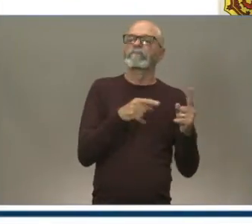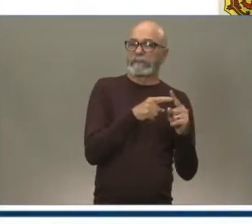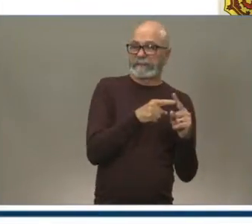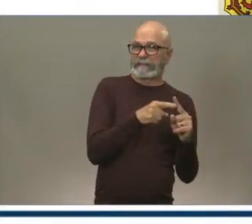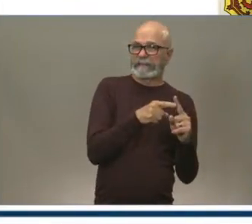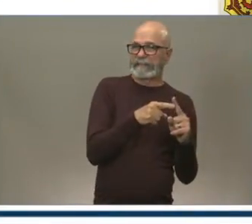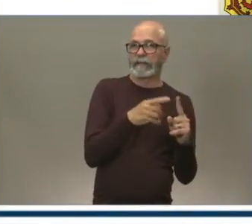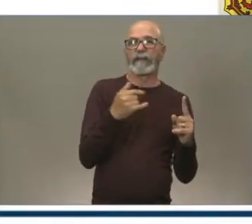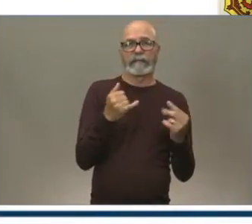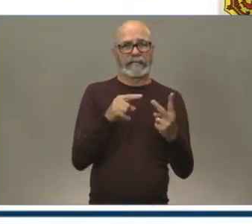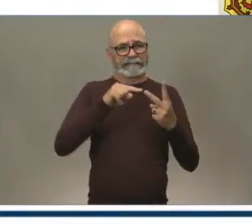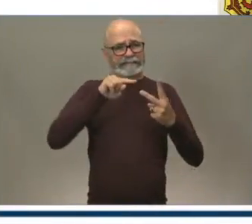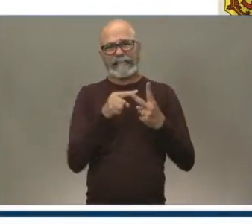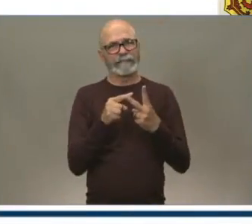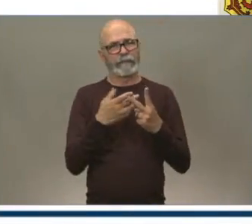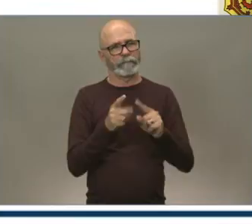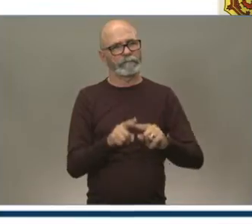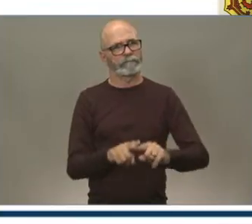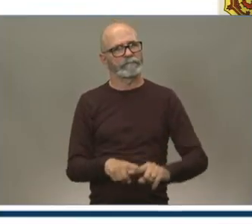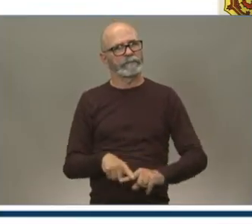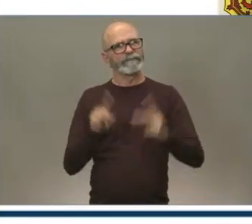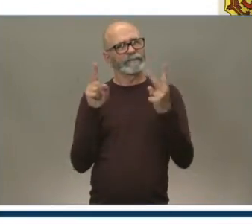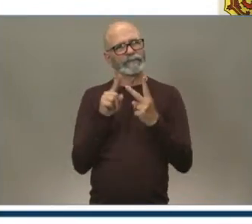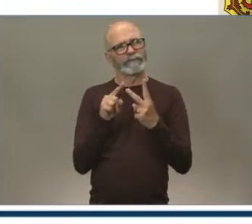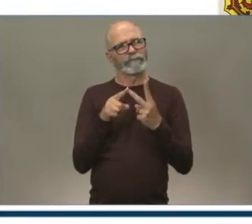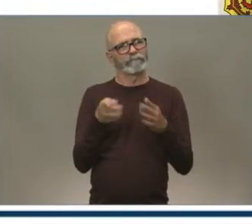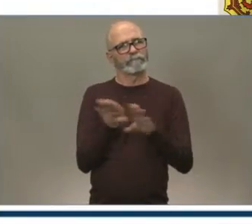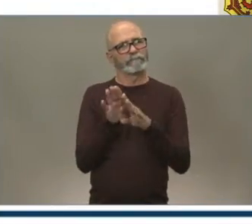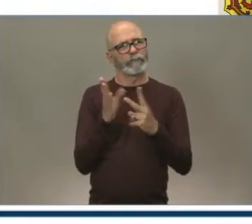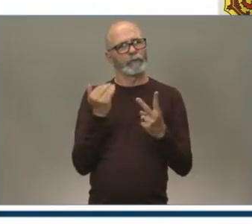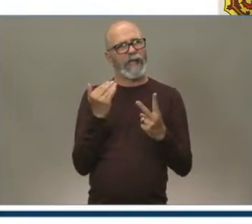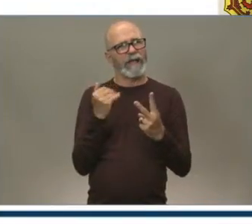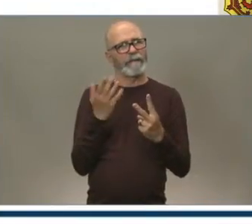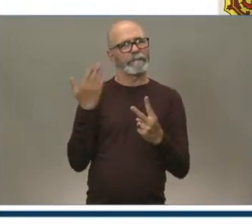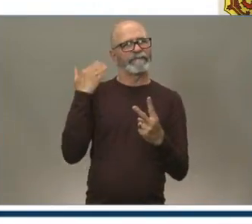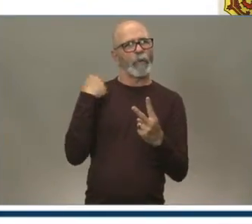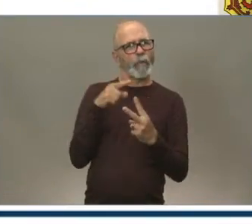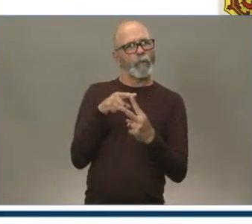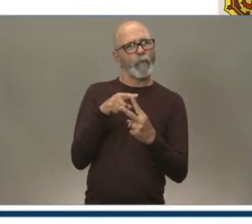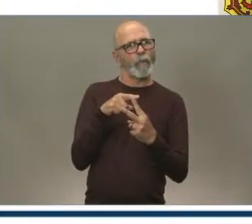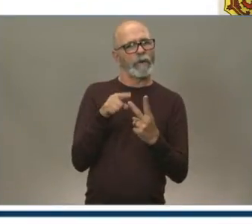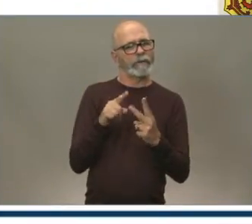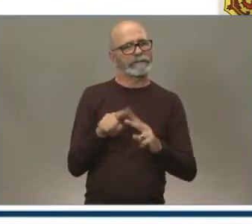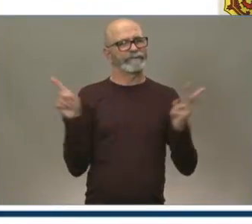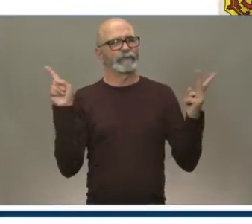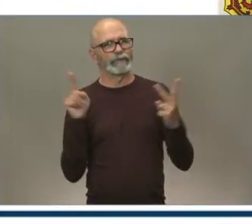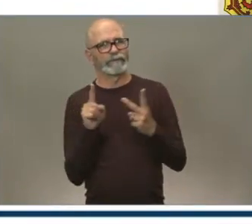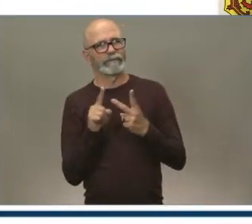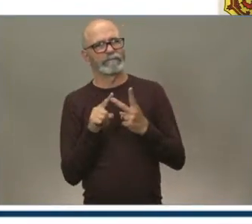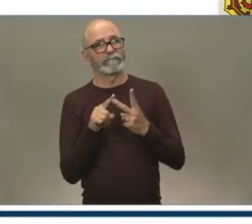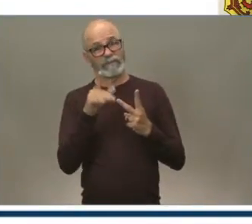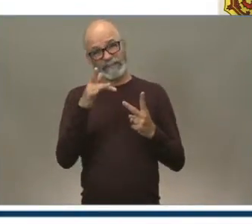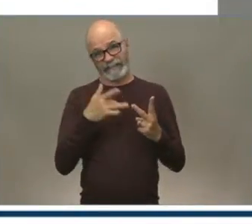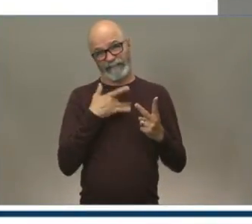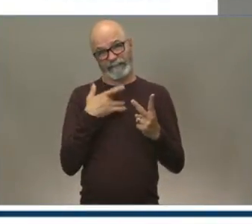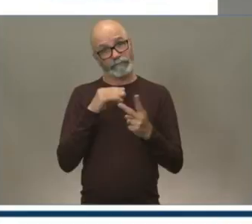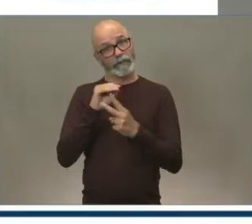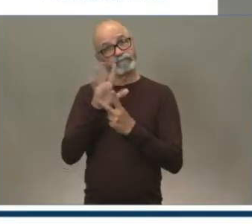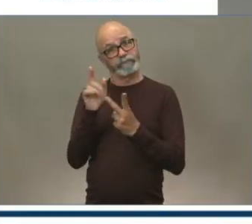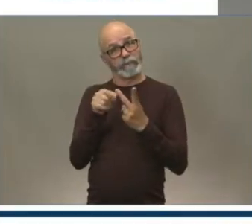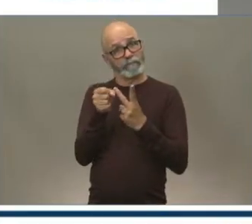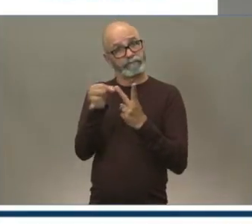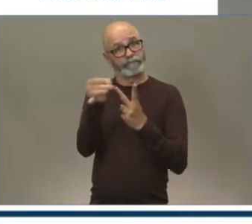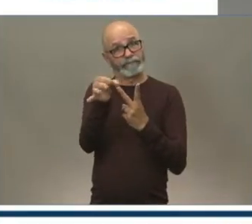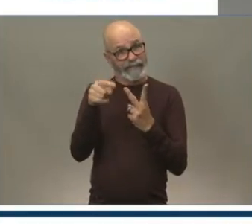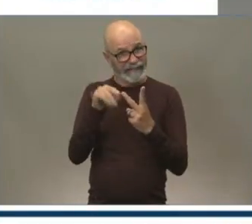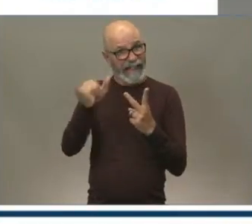to explain, please, why they're different and why variants make a difference. Well, they're different. I'll tell you, because